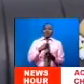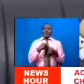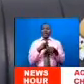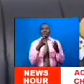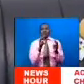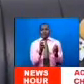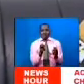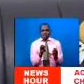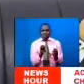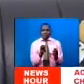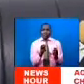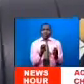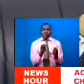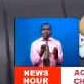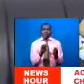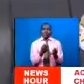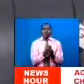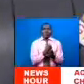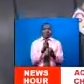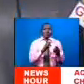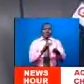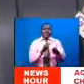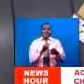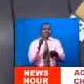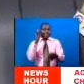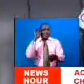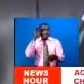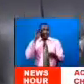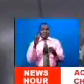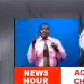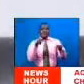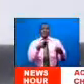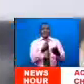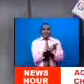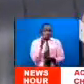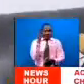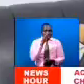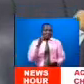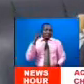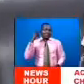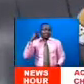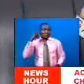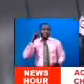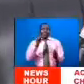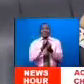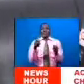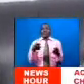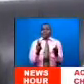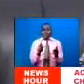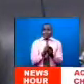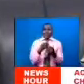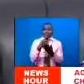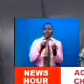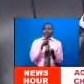issue of illegal mining and foreign participation in illegal